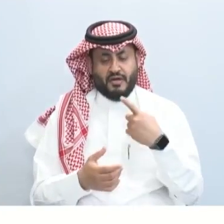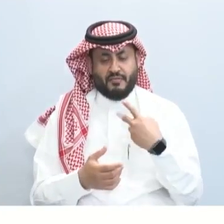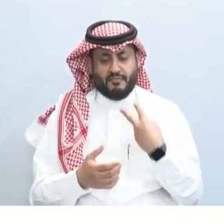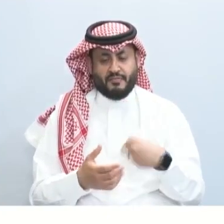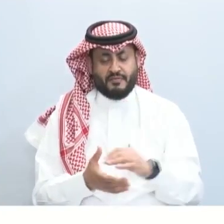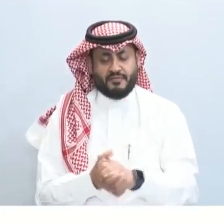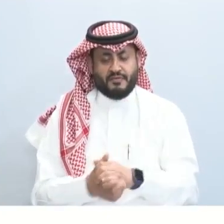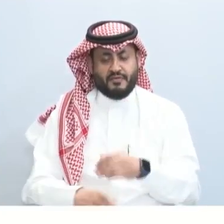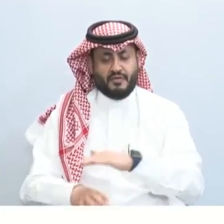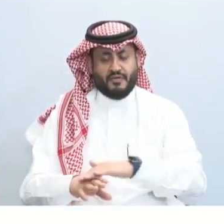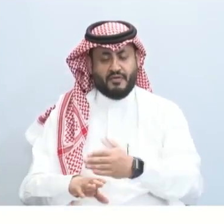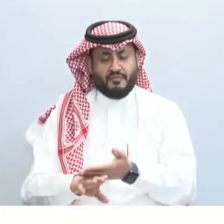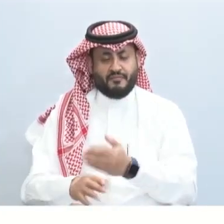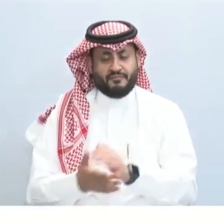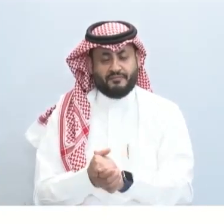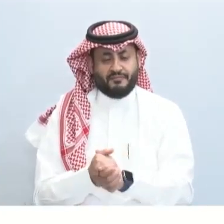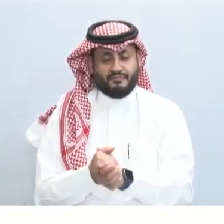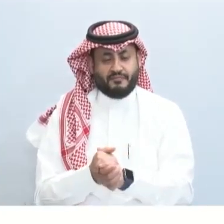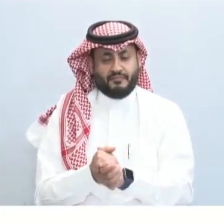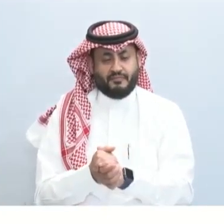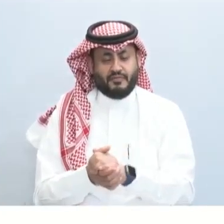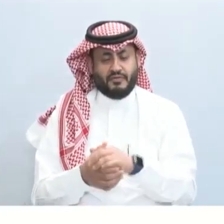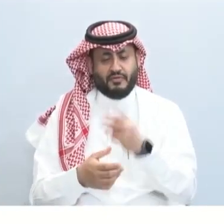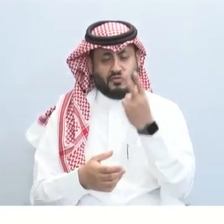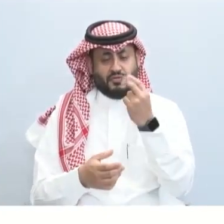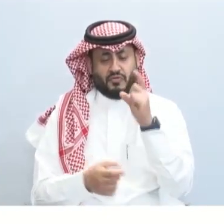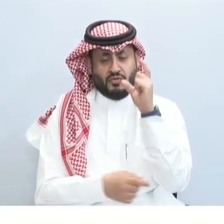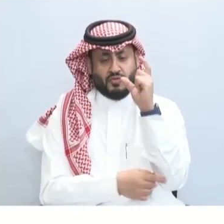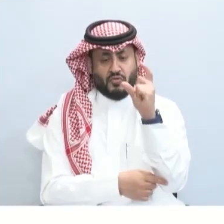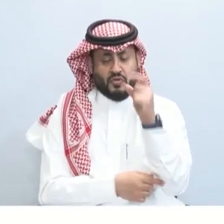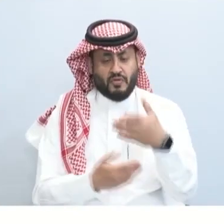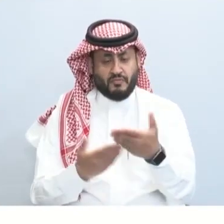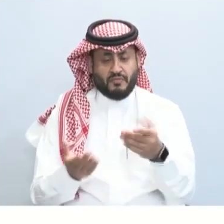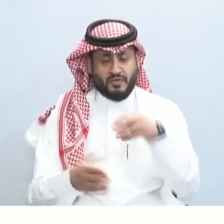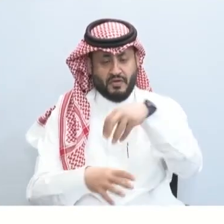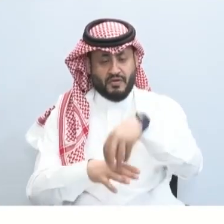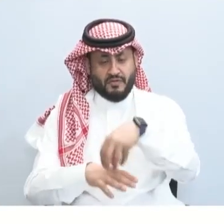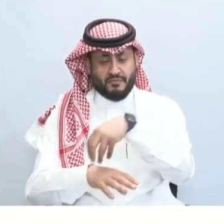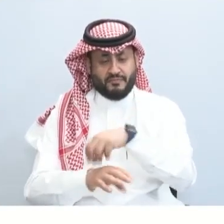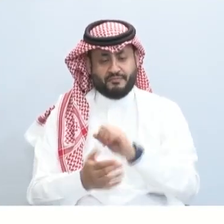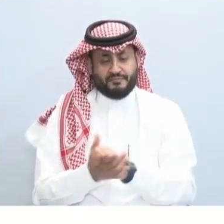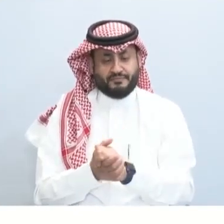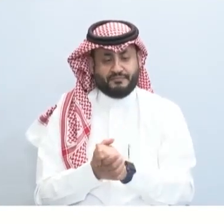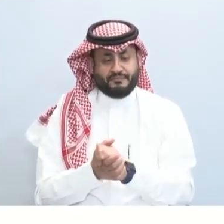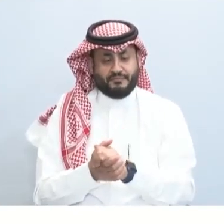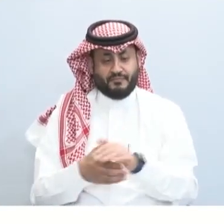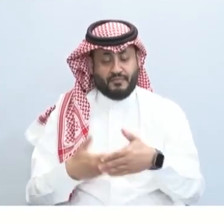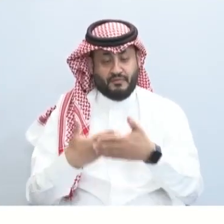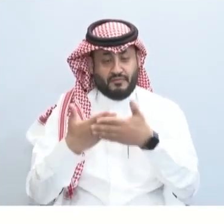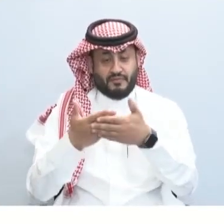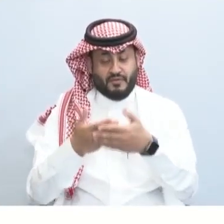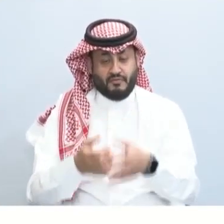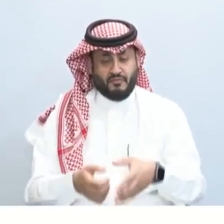and blessed land, where the two holy mosques stand.